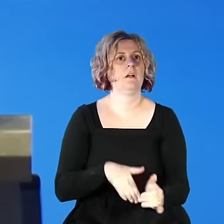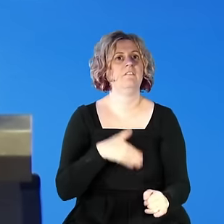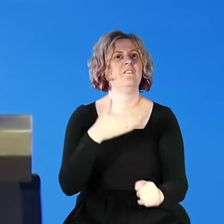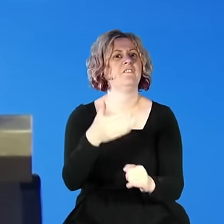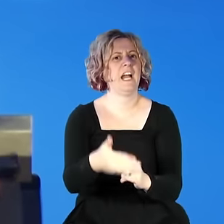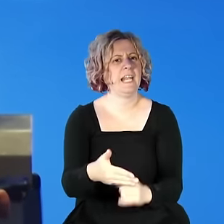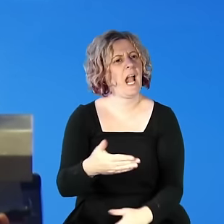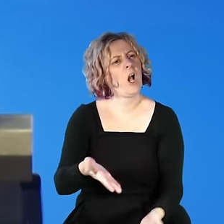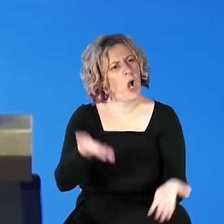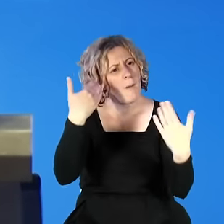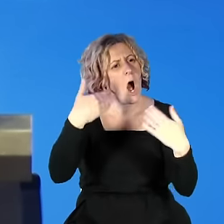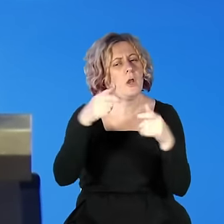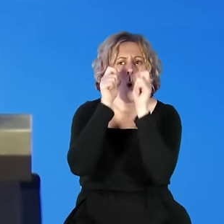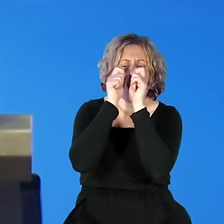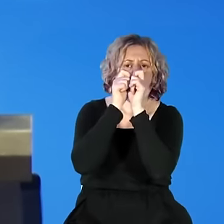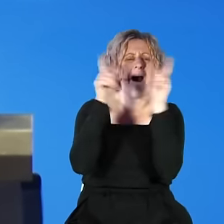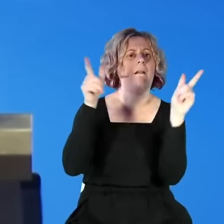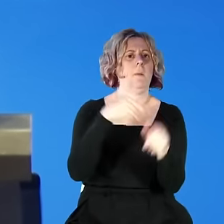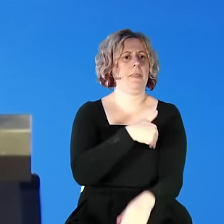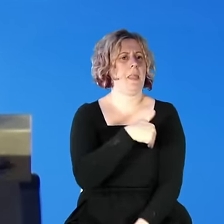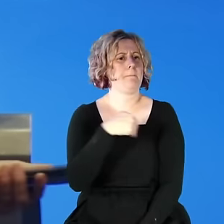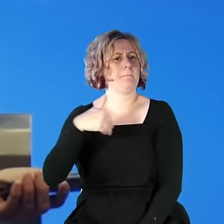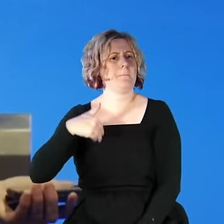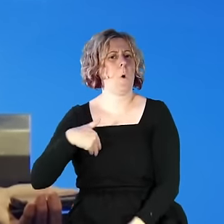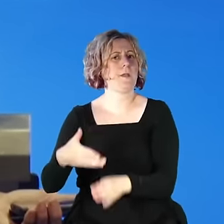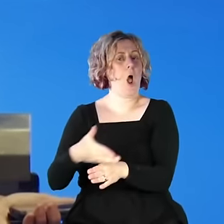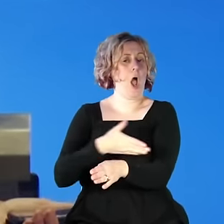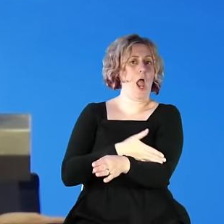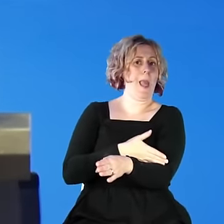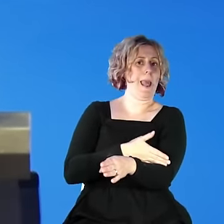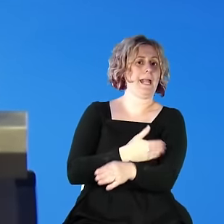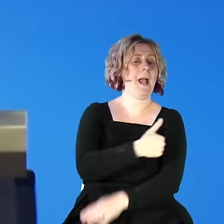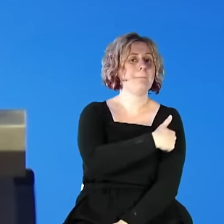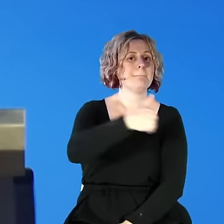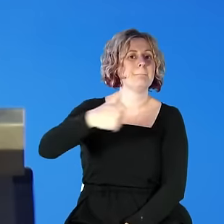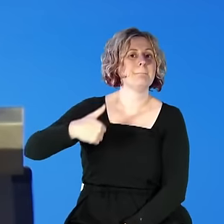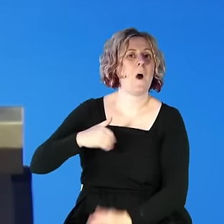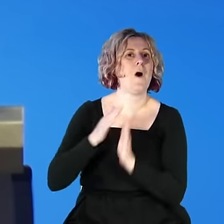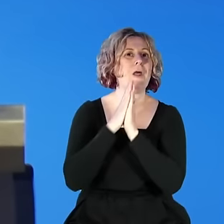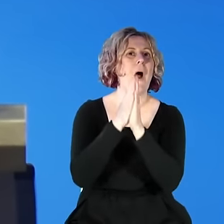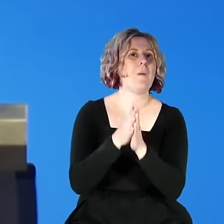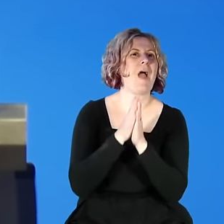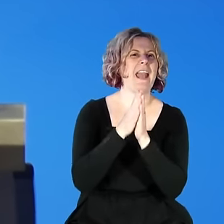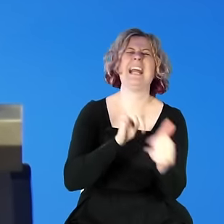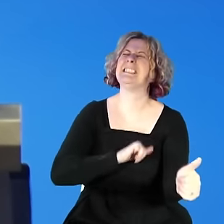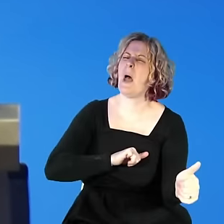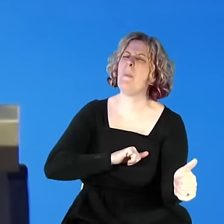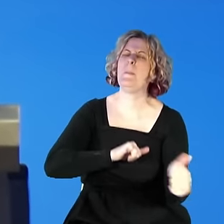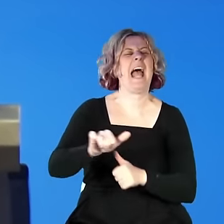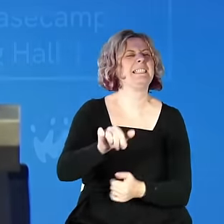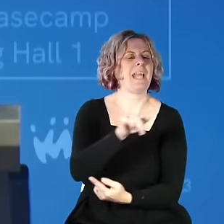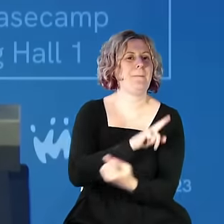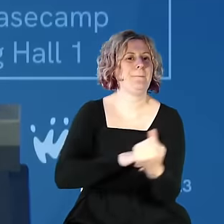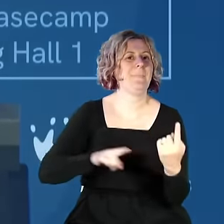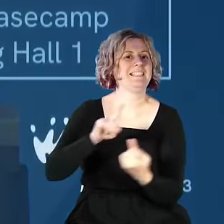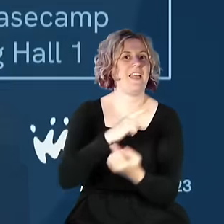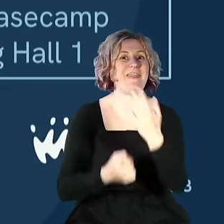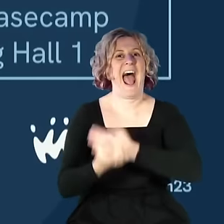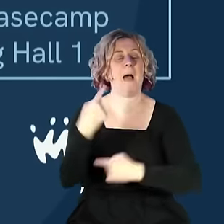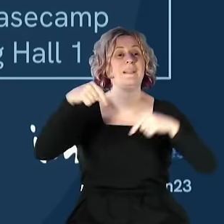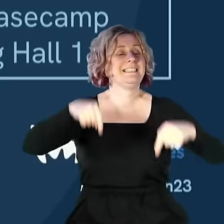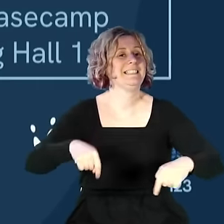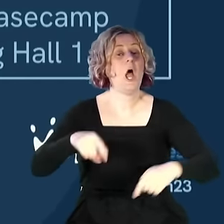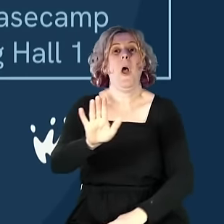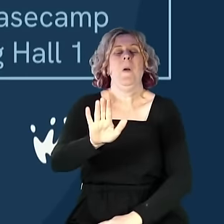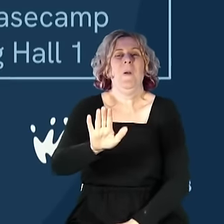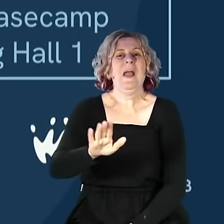morning. What's the best way to get up in the morning? To come to the morning prayer meeting. It's the best meeting of the day. No, it's the first